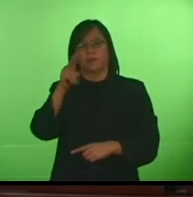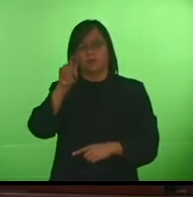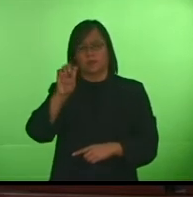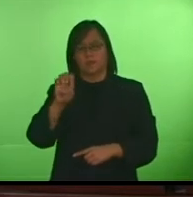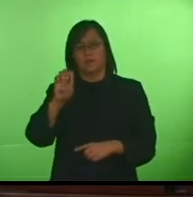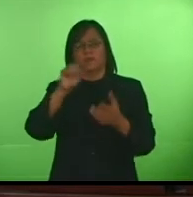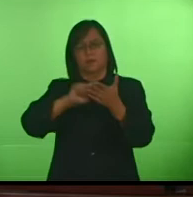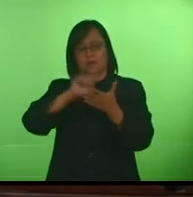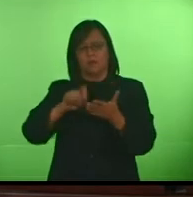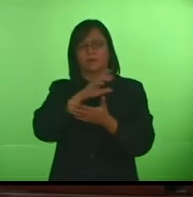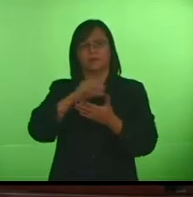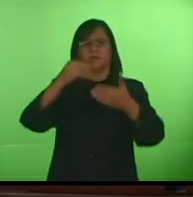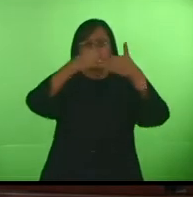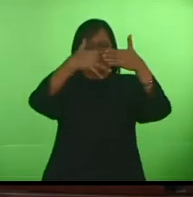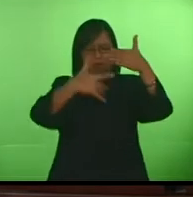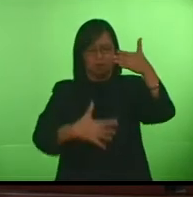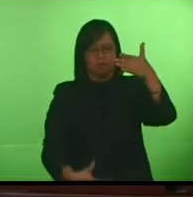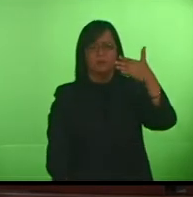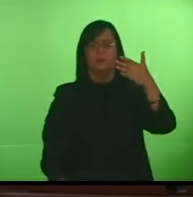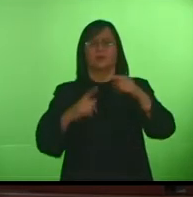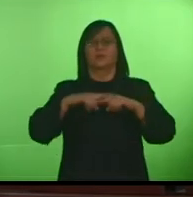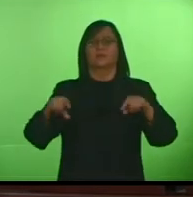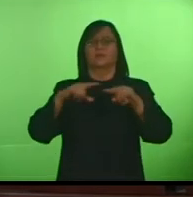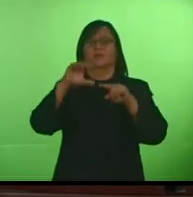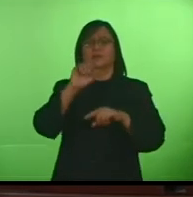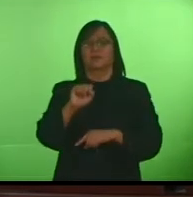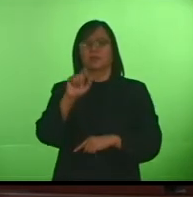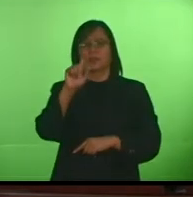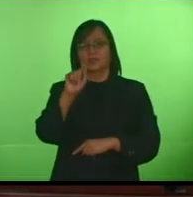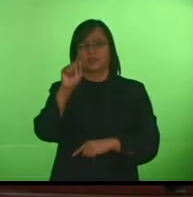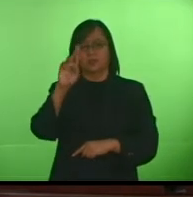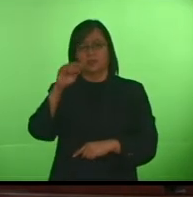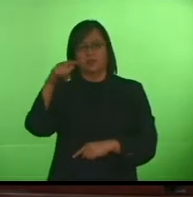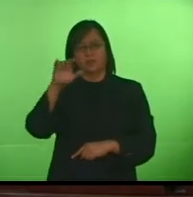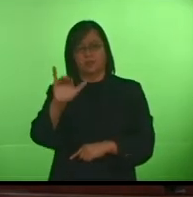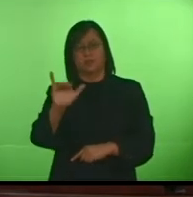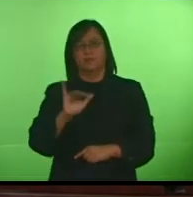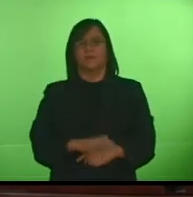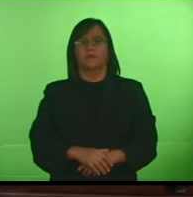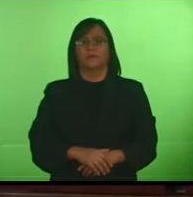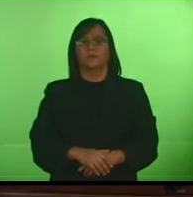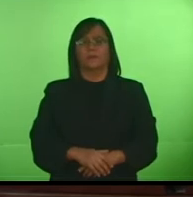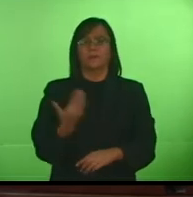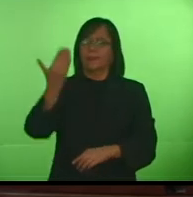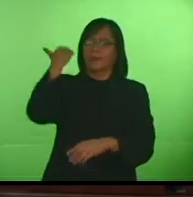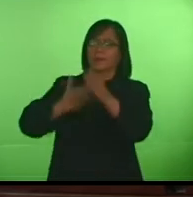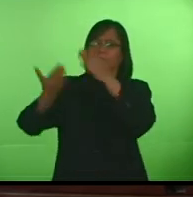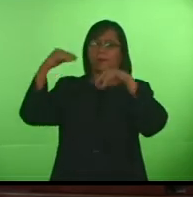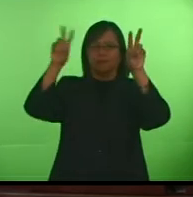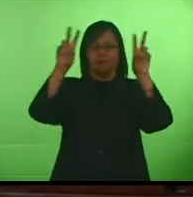out persuasive strategies. In the previous topic, persuasive skills are utilized in